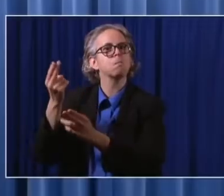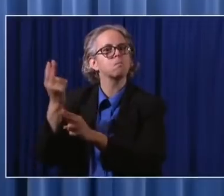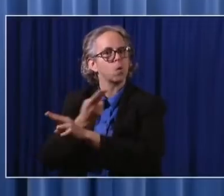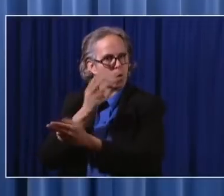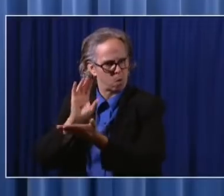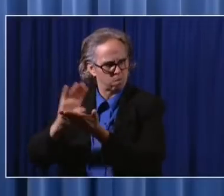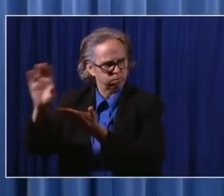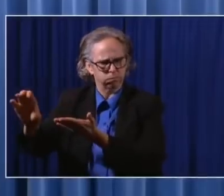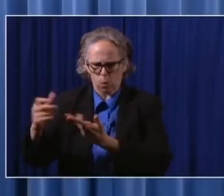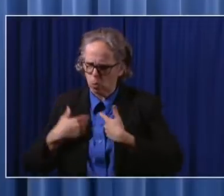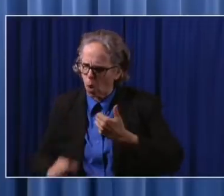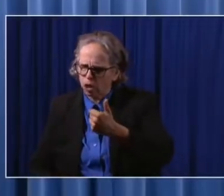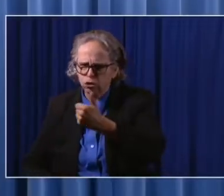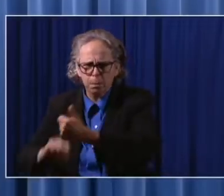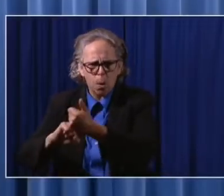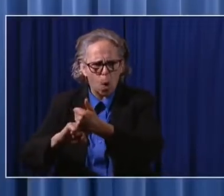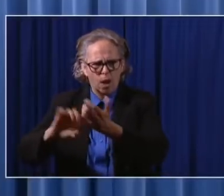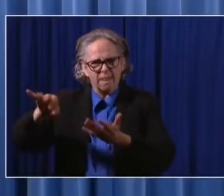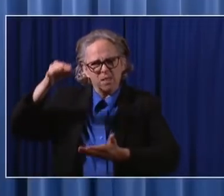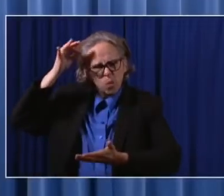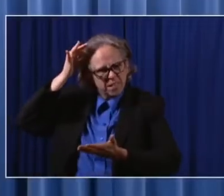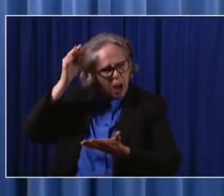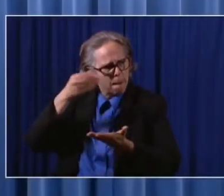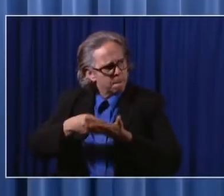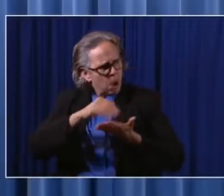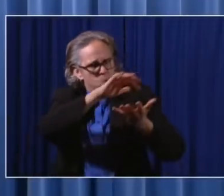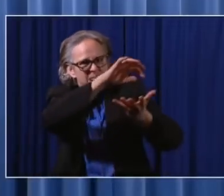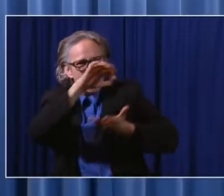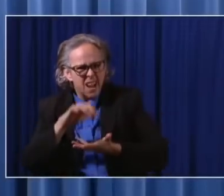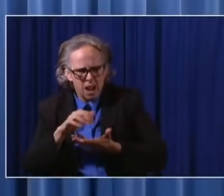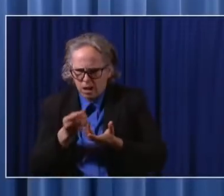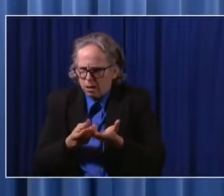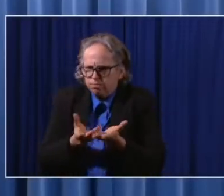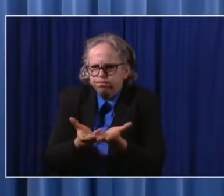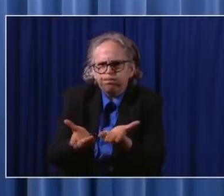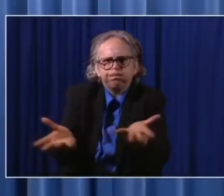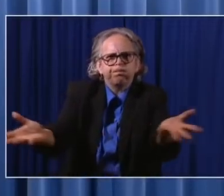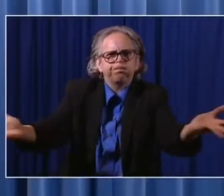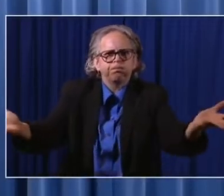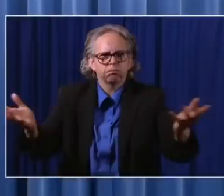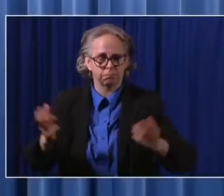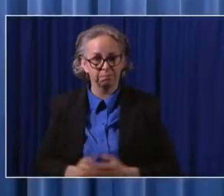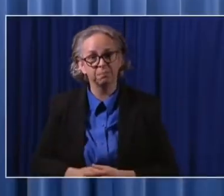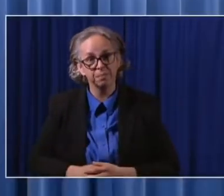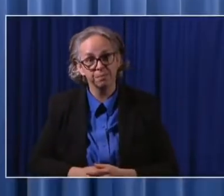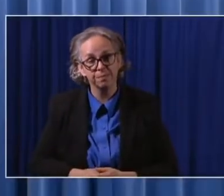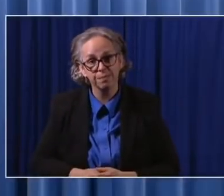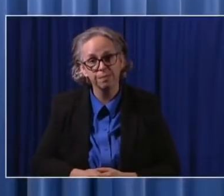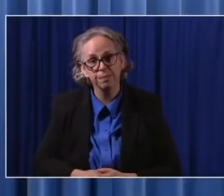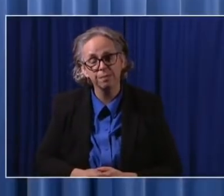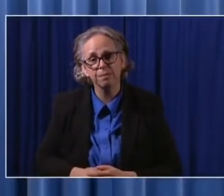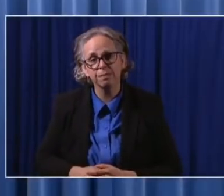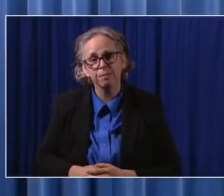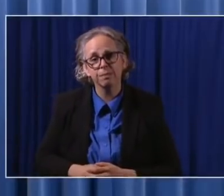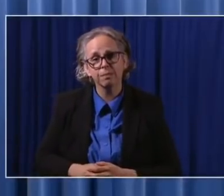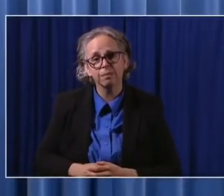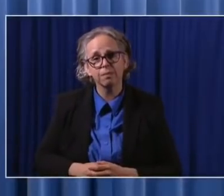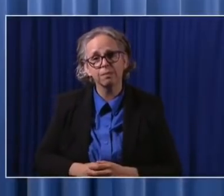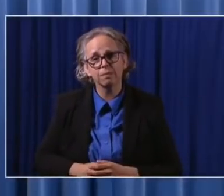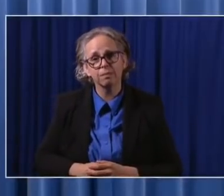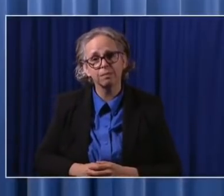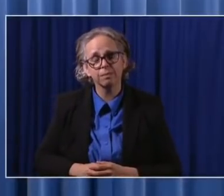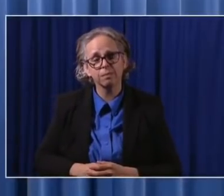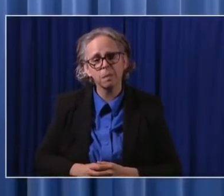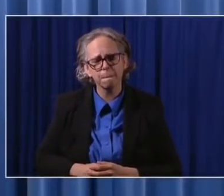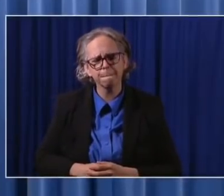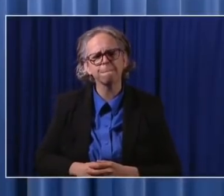have available. Our request is from our request in regard